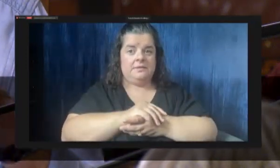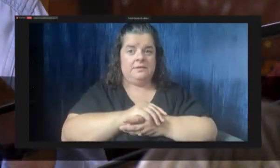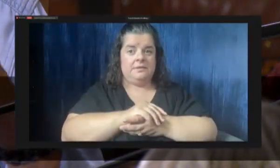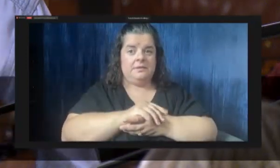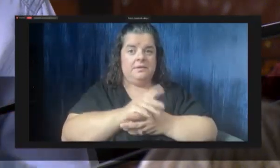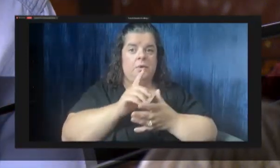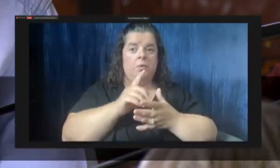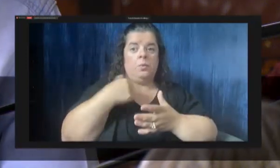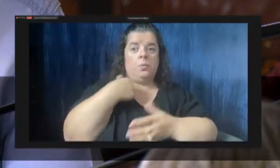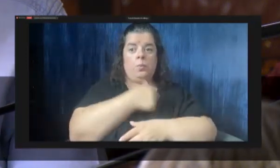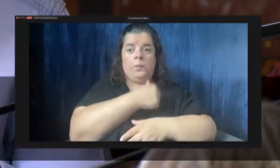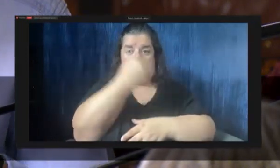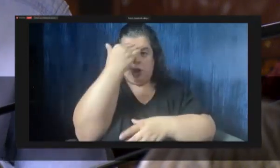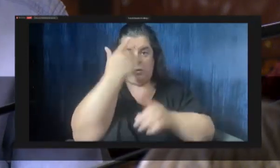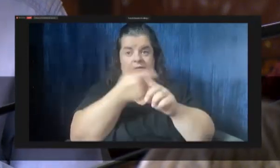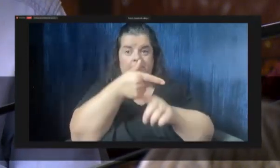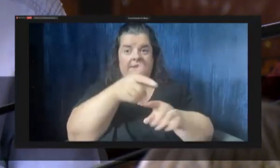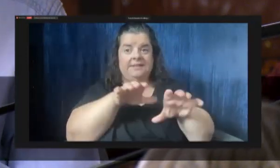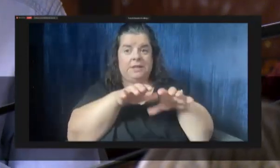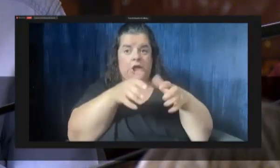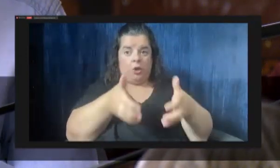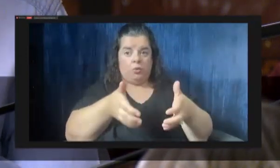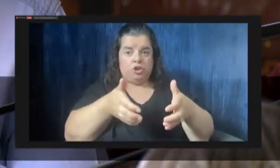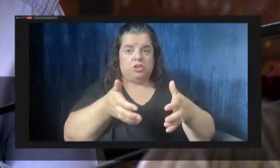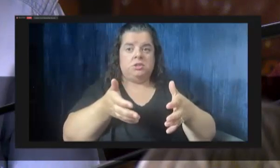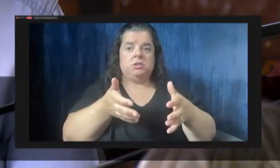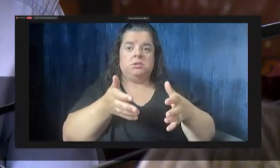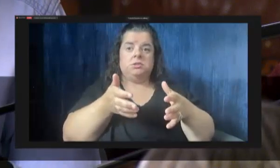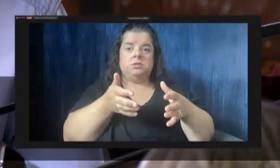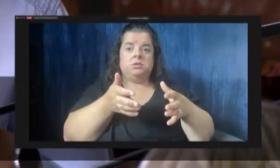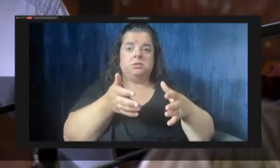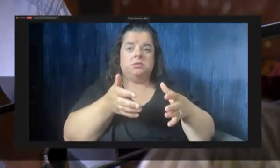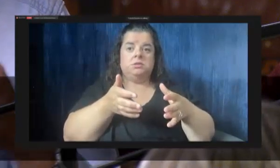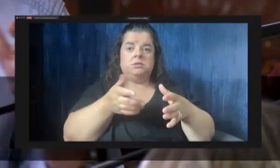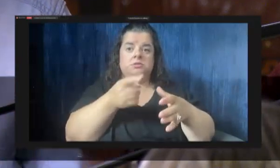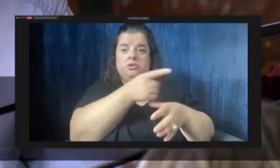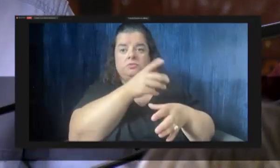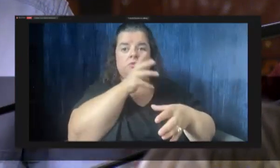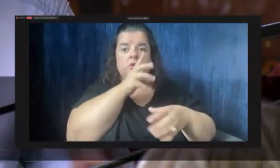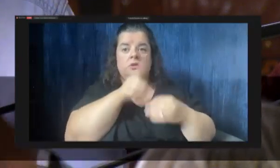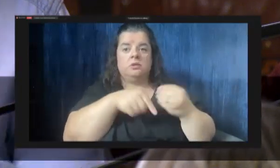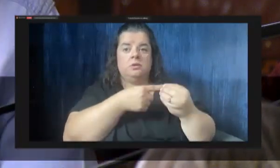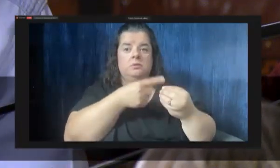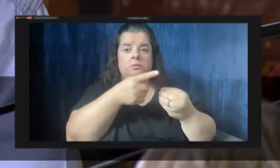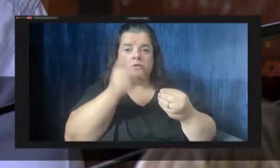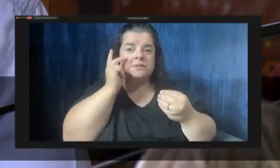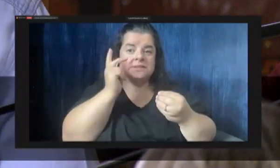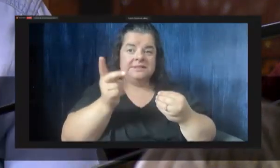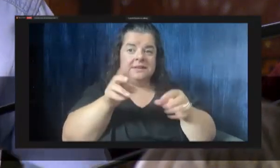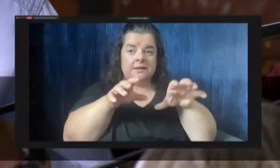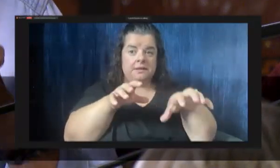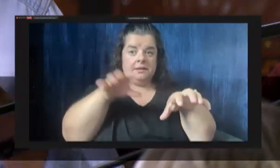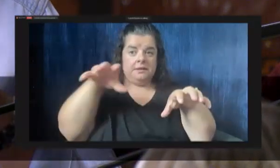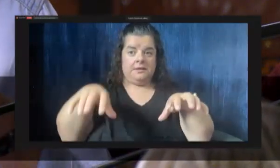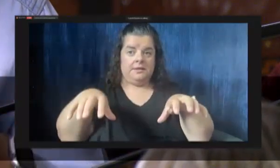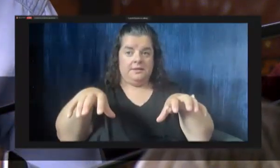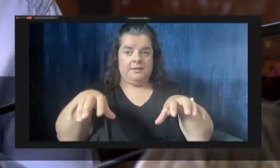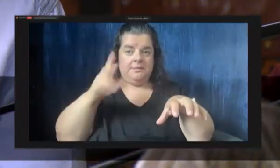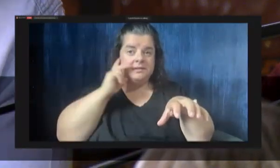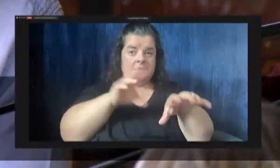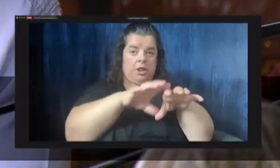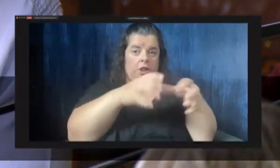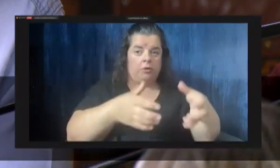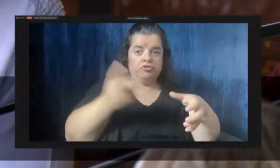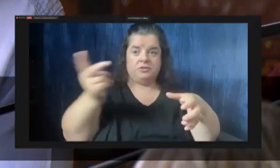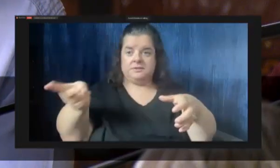know from these enclosures that Kate was talking about is that when you see them side by side, you can tell